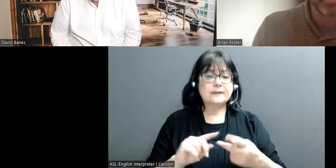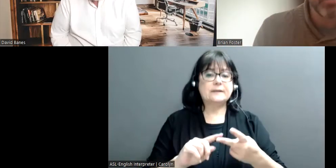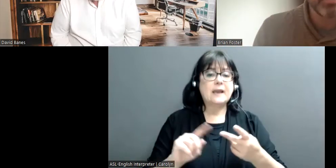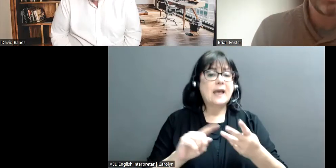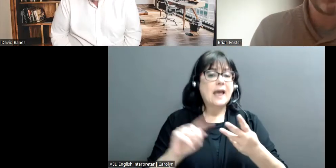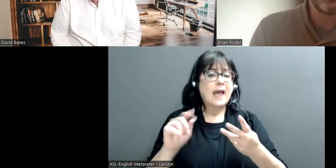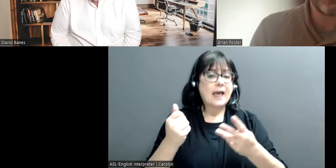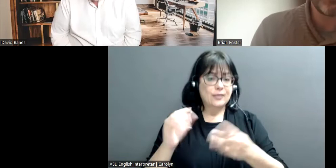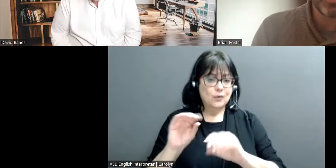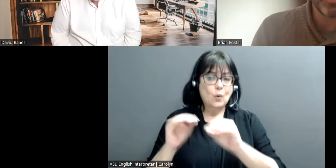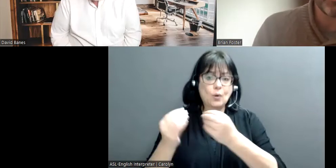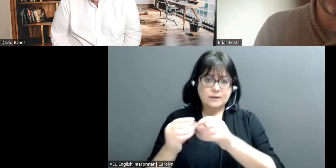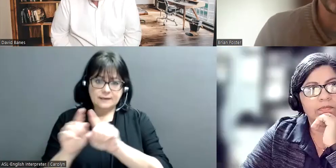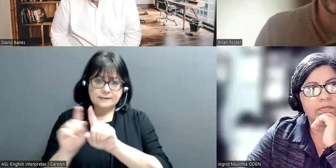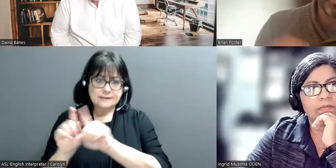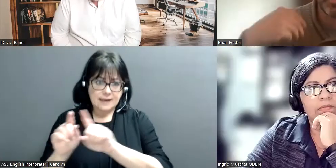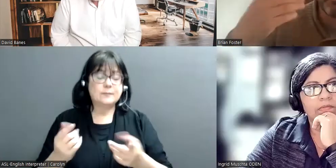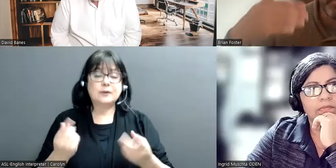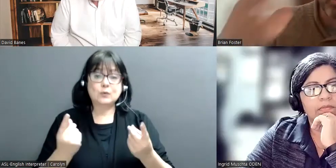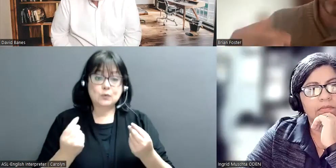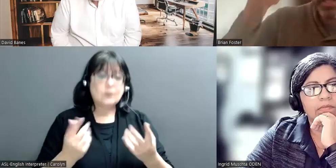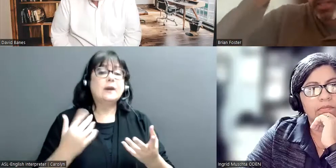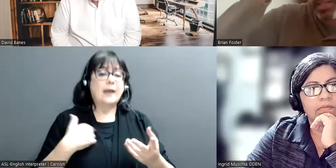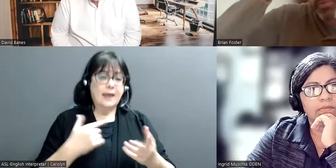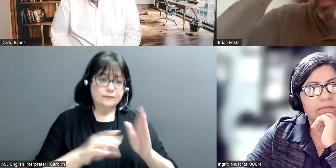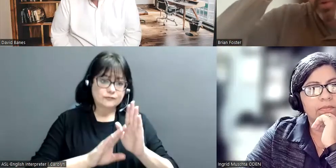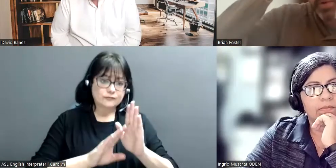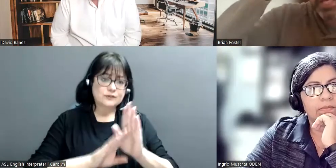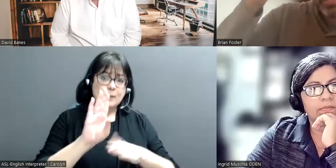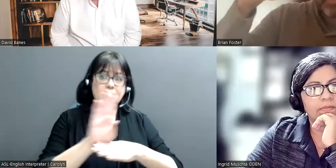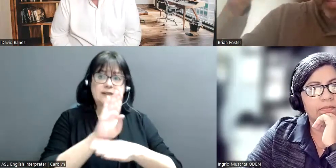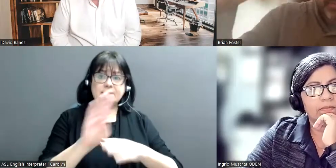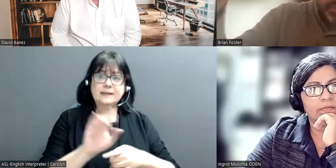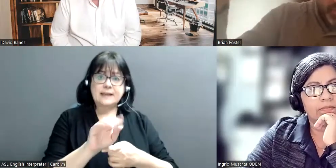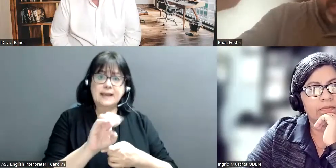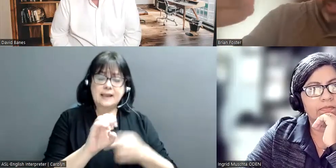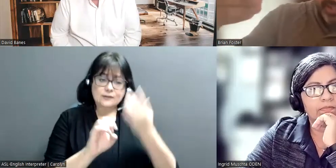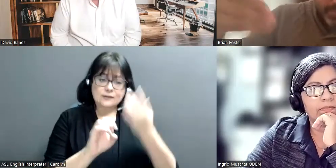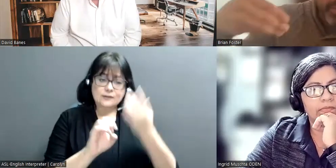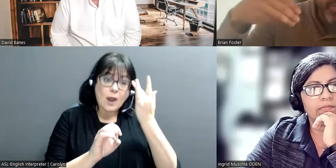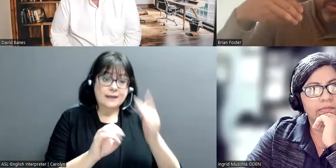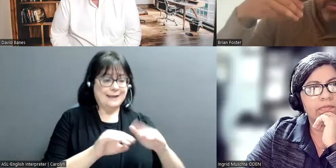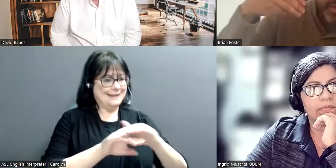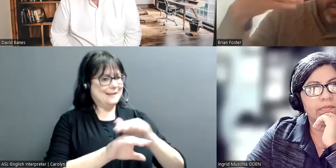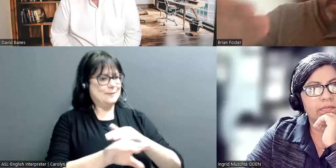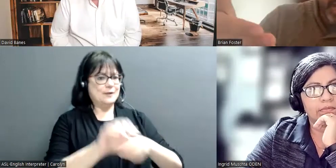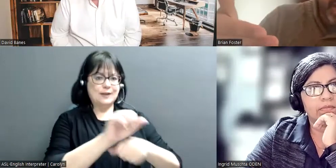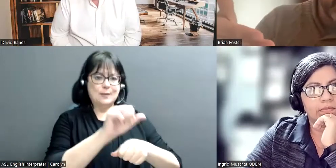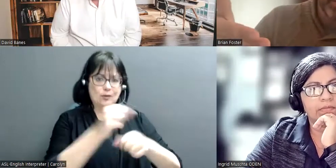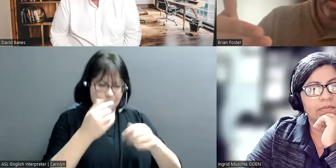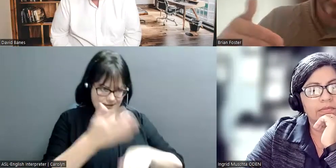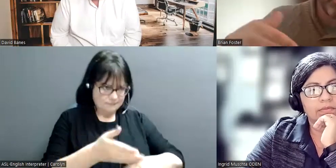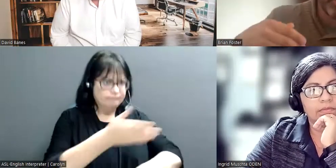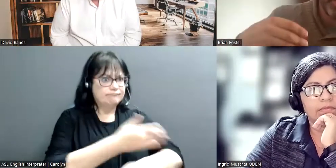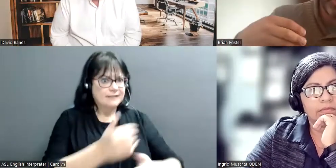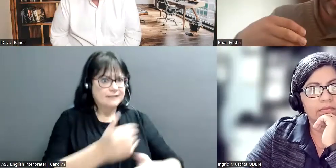case around inclusive employment and accessible employment by showing that the typical accommodation is